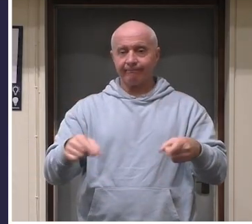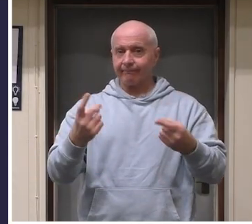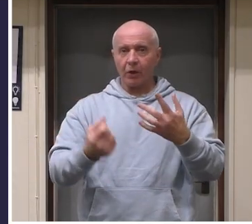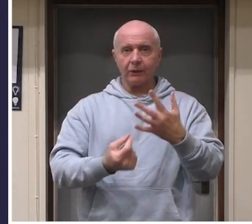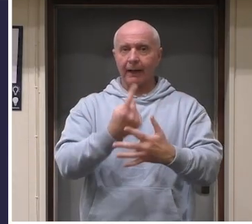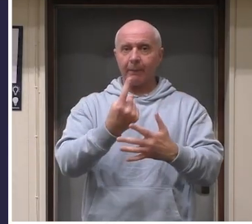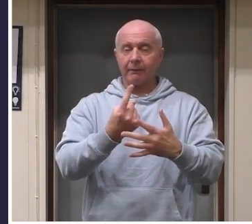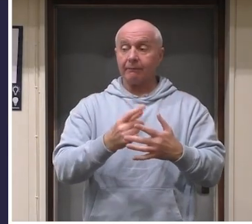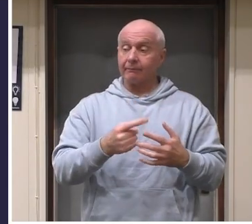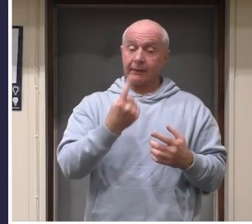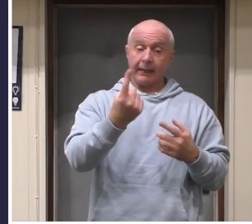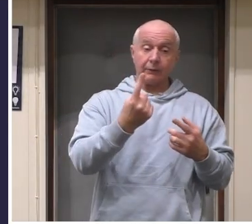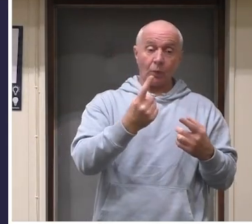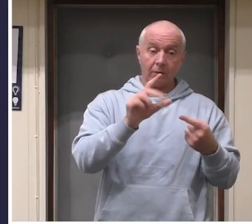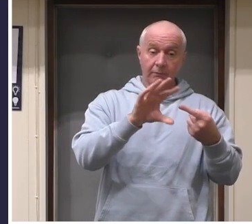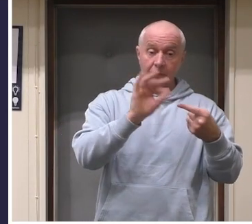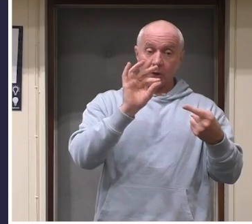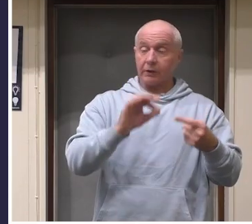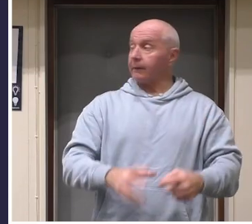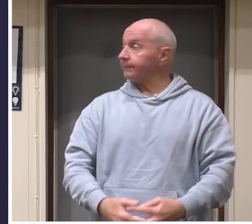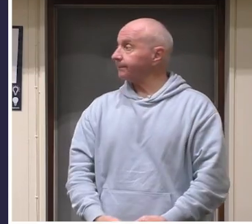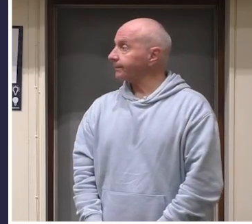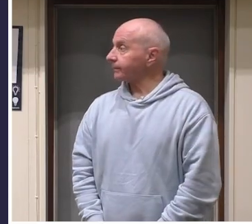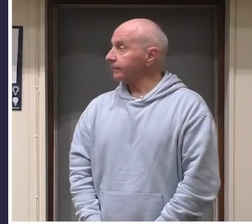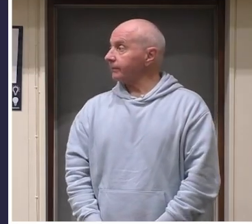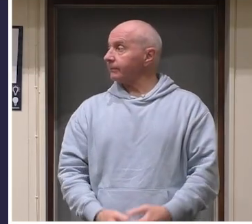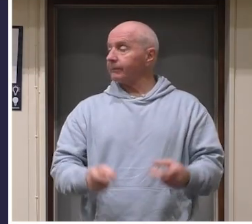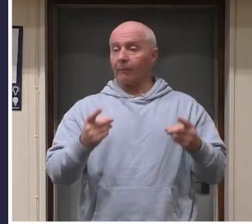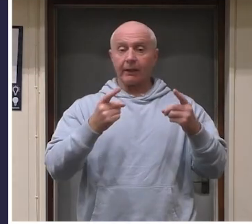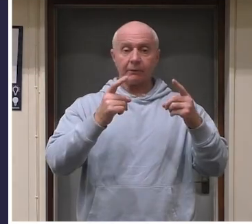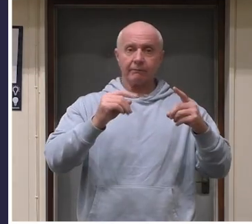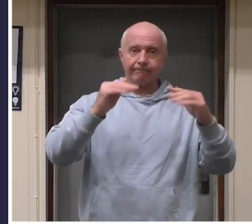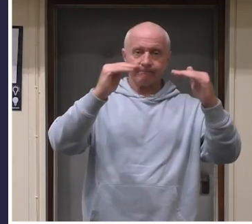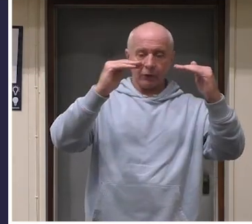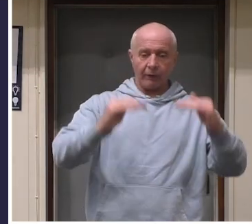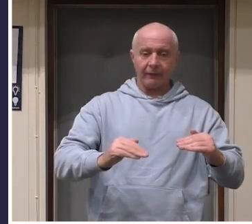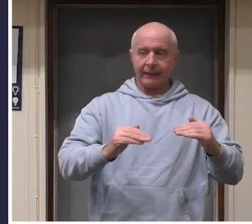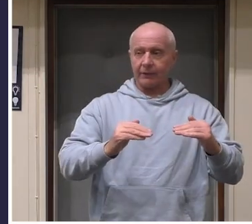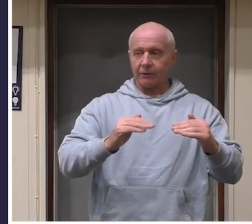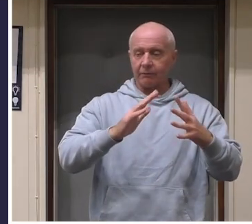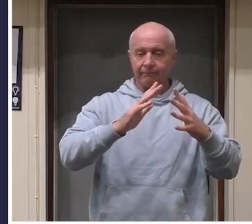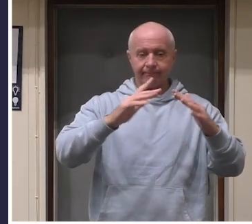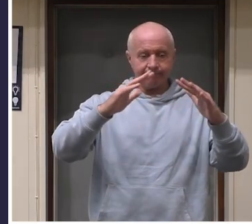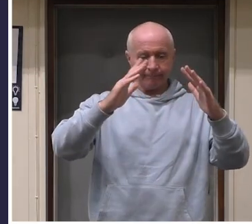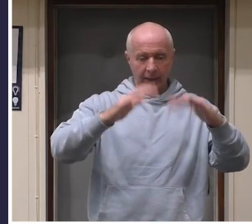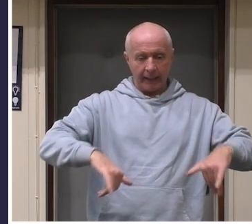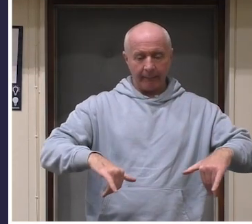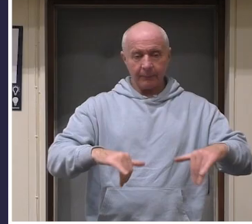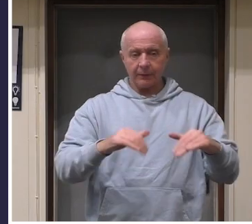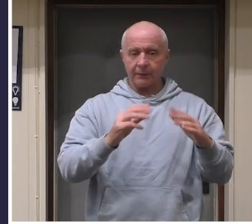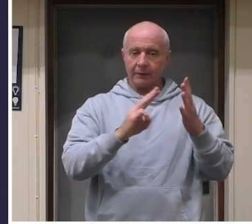place. That's one option. And these are called gravitational collapse models if you're interested. Or second,